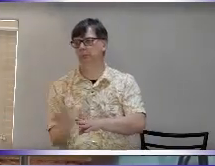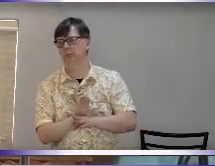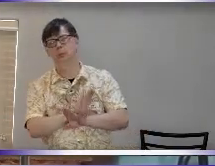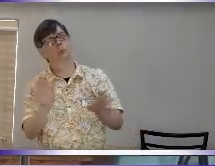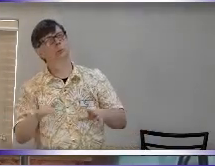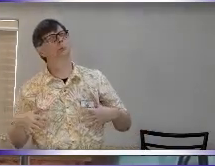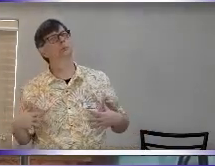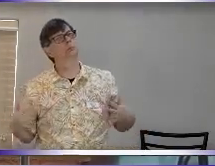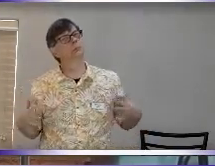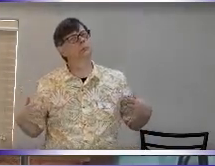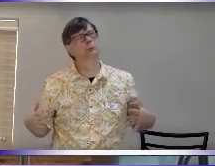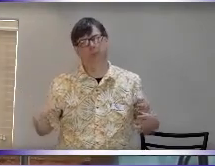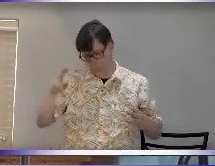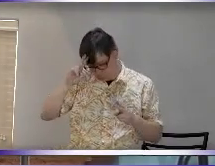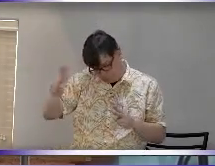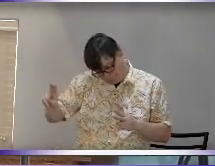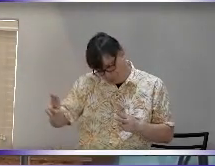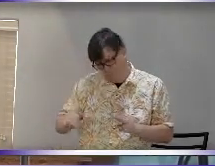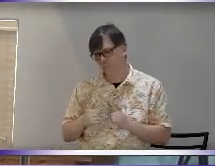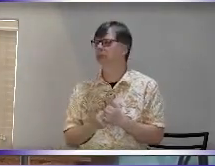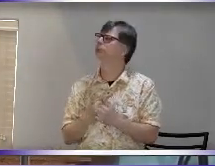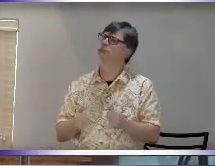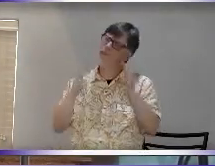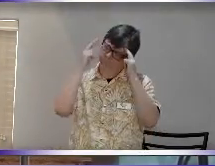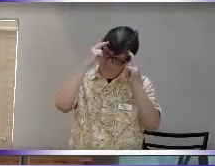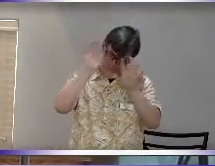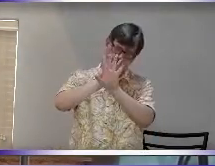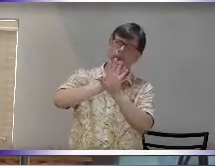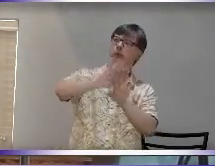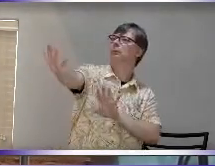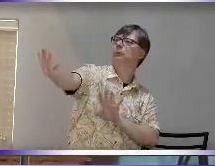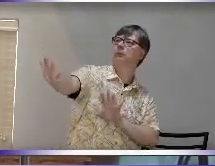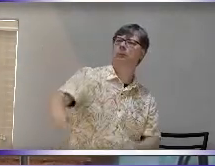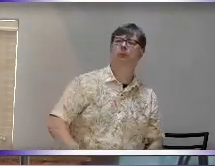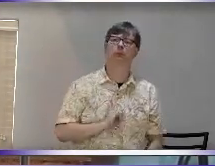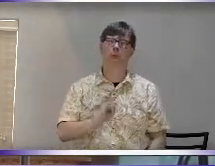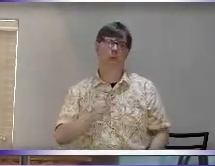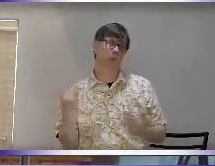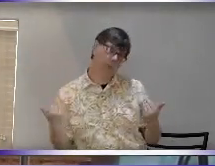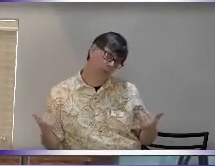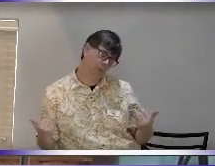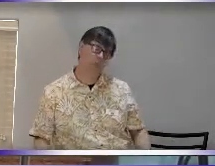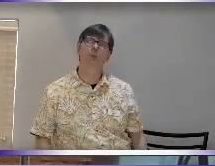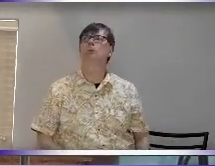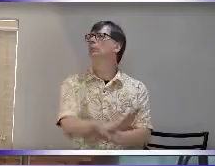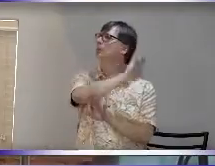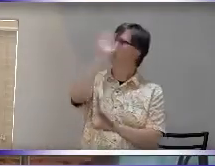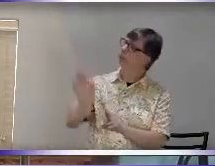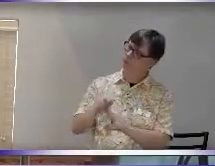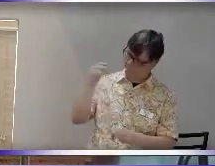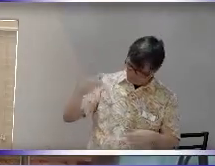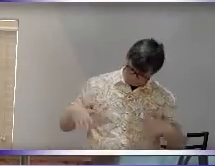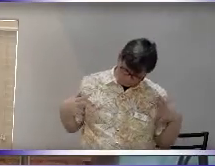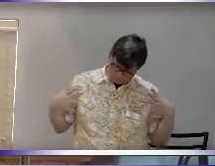of fear, doubt, and uncertainty vanishes. That's what I want. All sense of